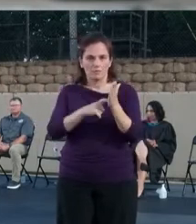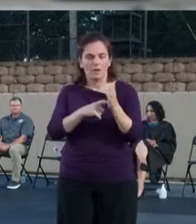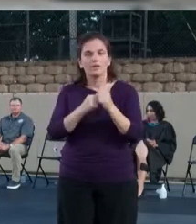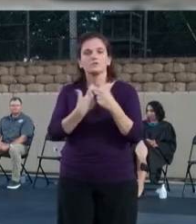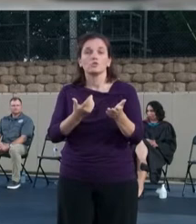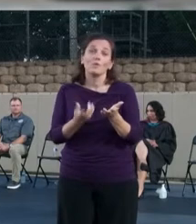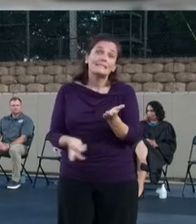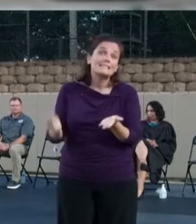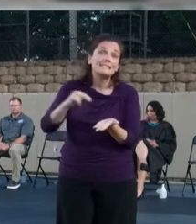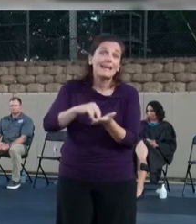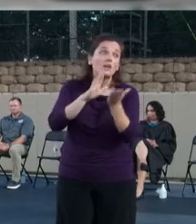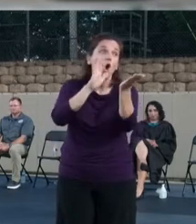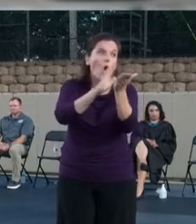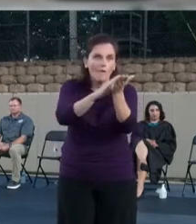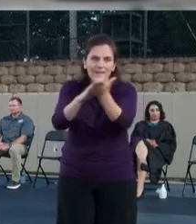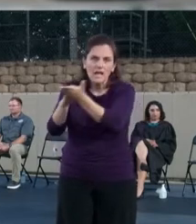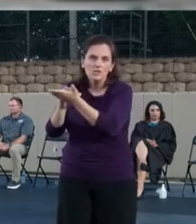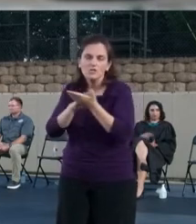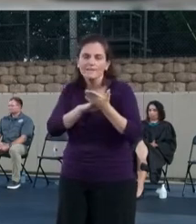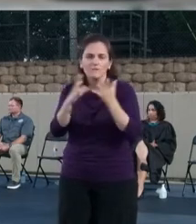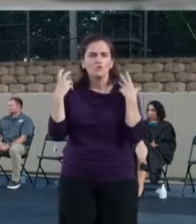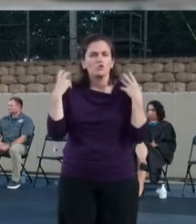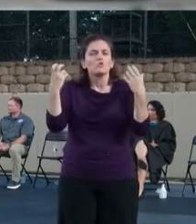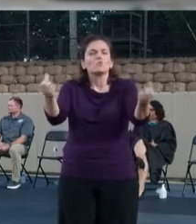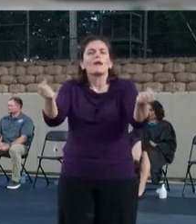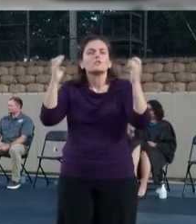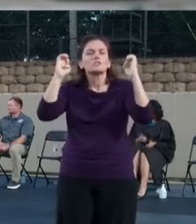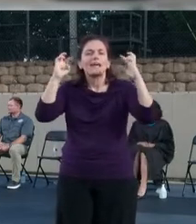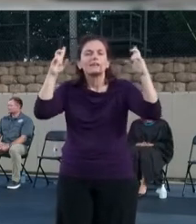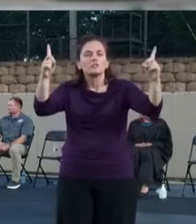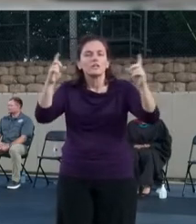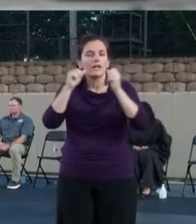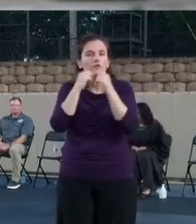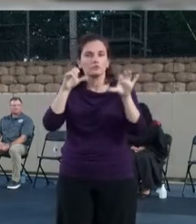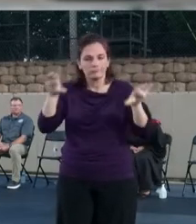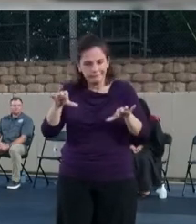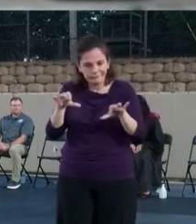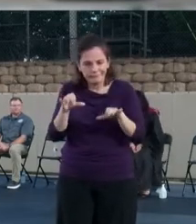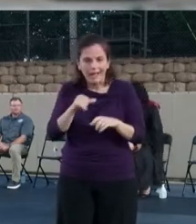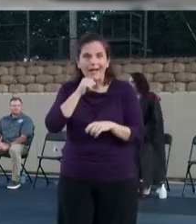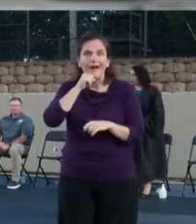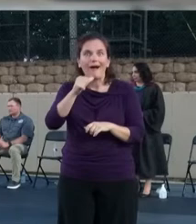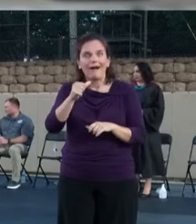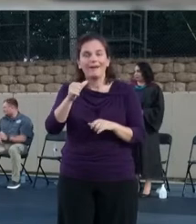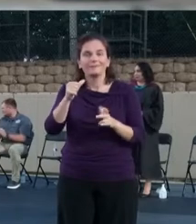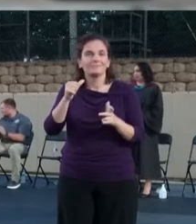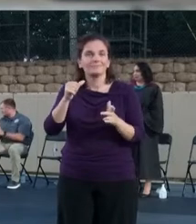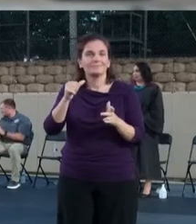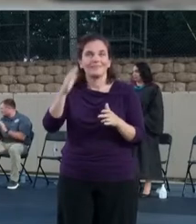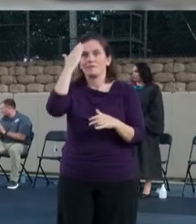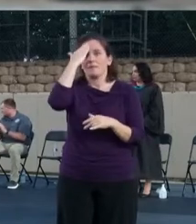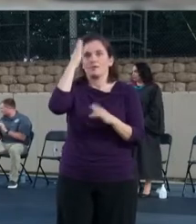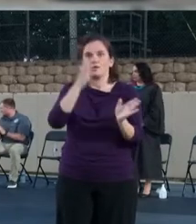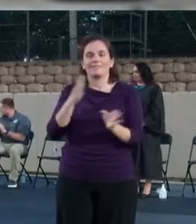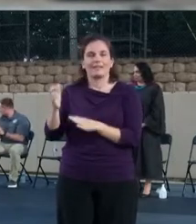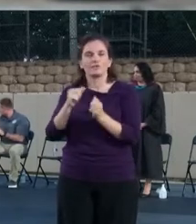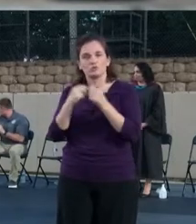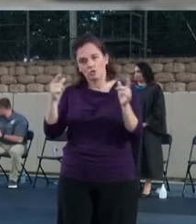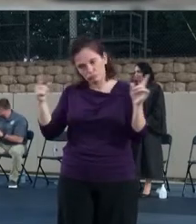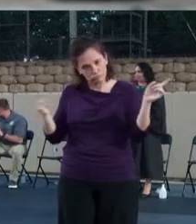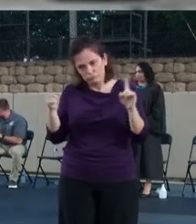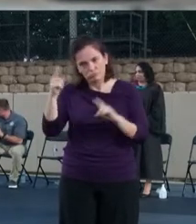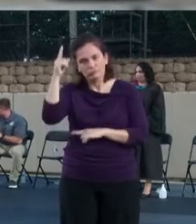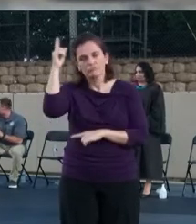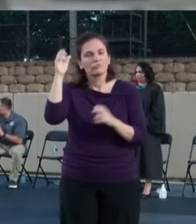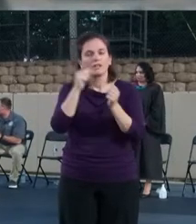standing ovation for these courageous educators who charted new territory for our students and continue to trailblaze education for